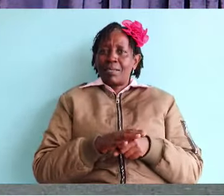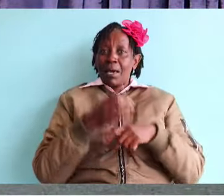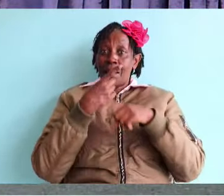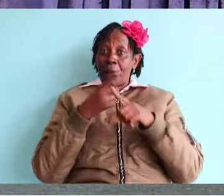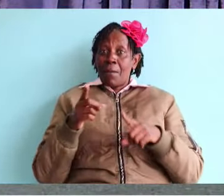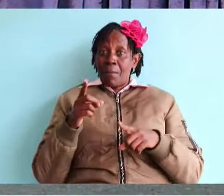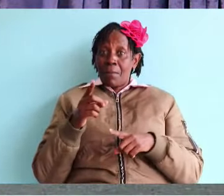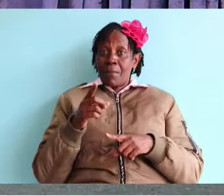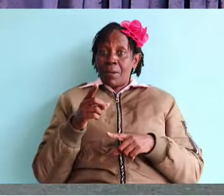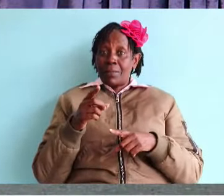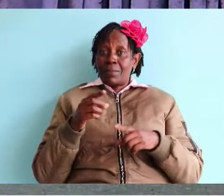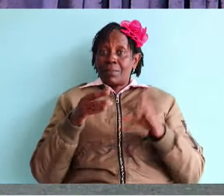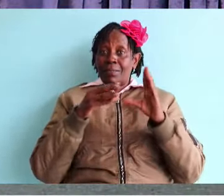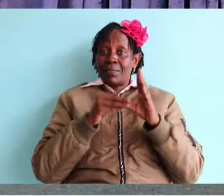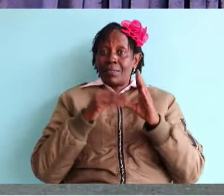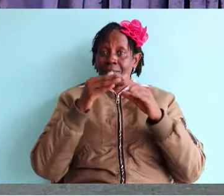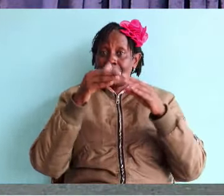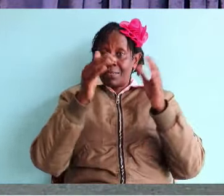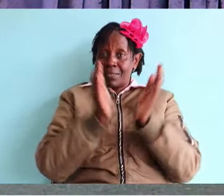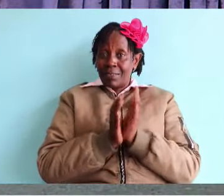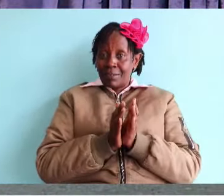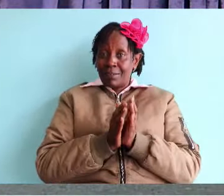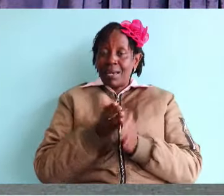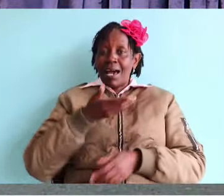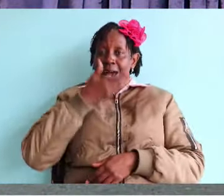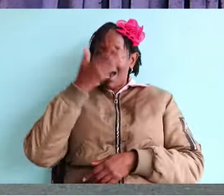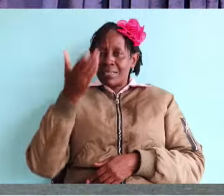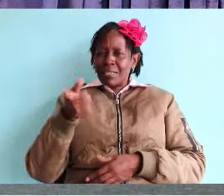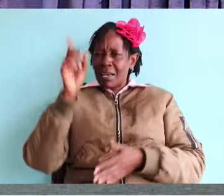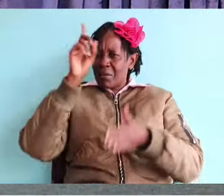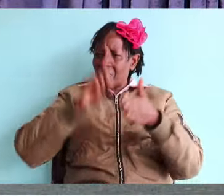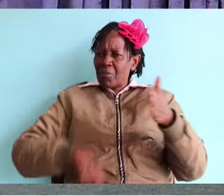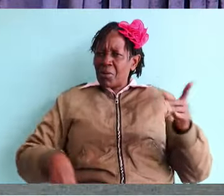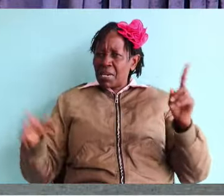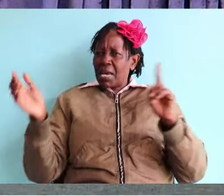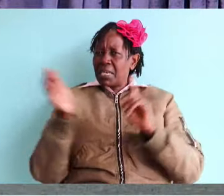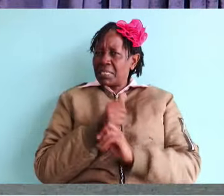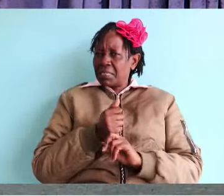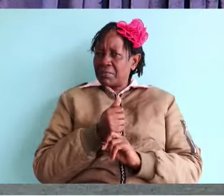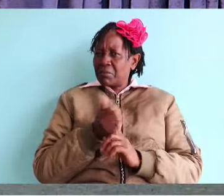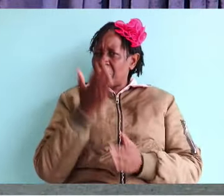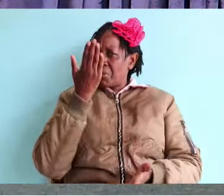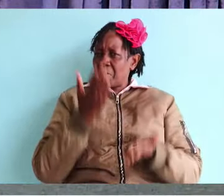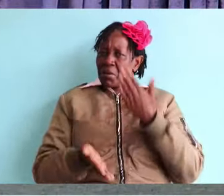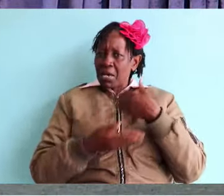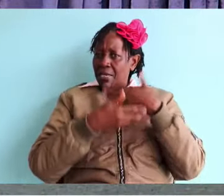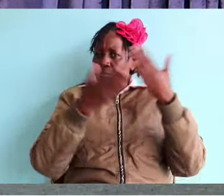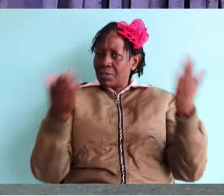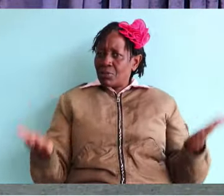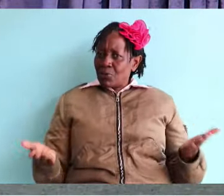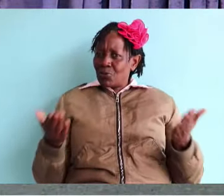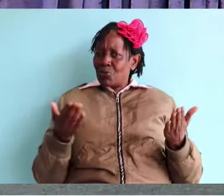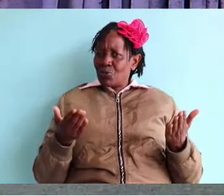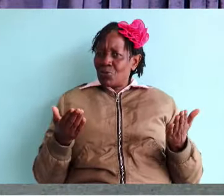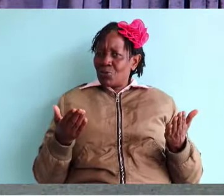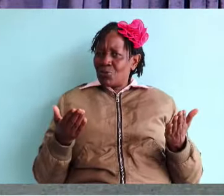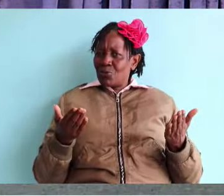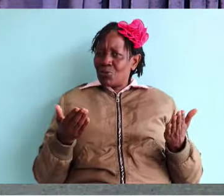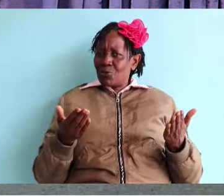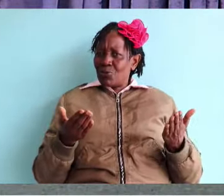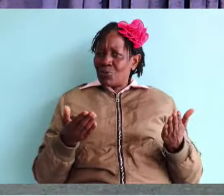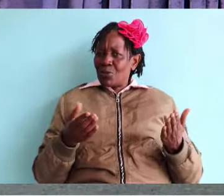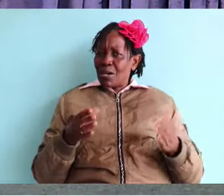2, what have we accomplished compared to you? Aren't the greening of Ephraim's